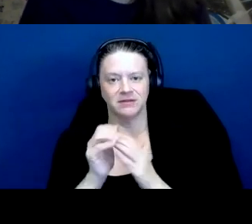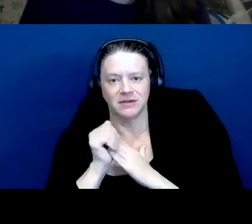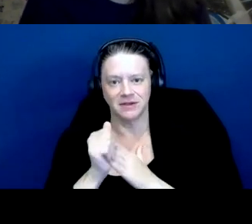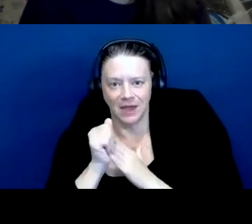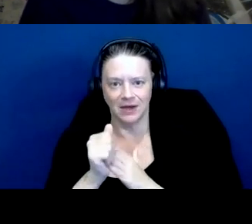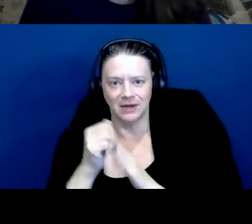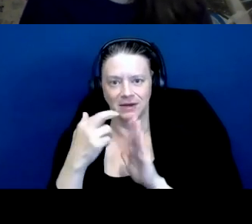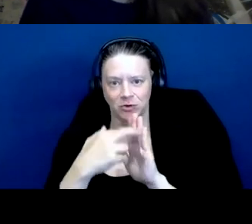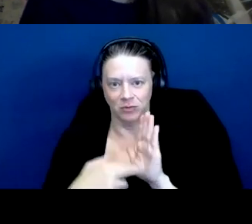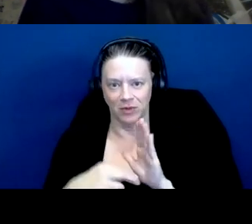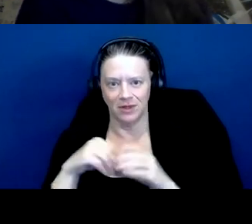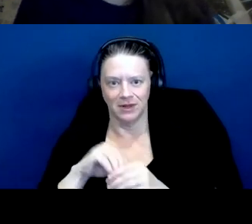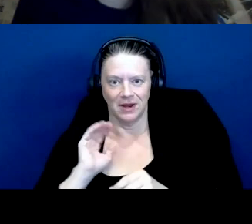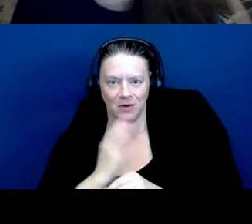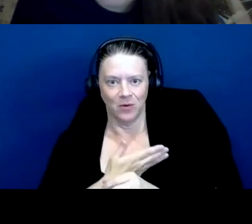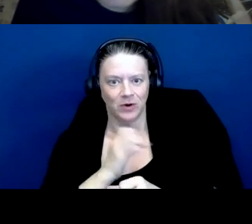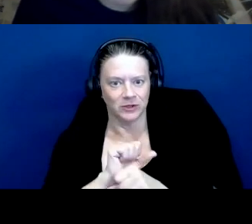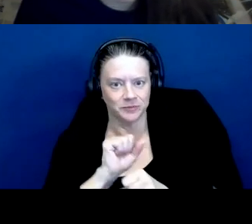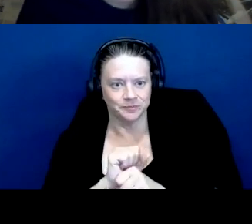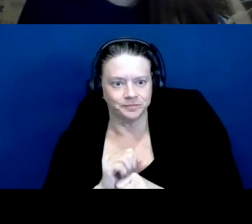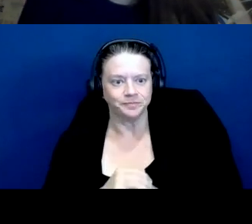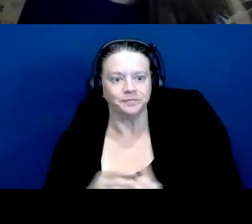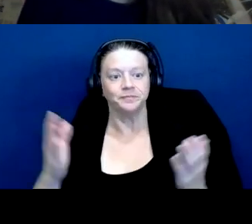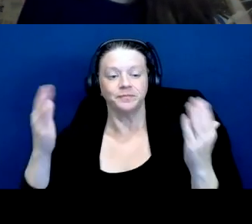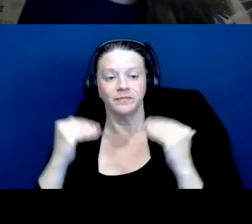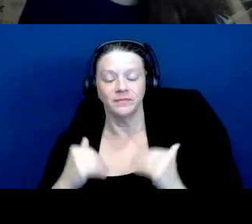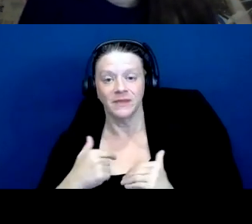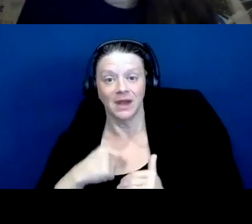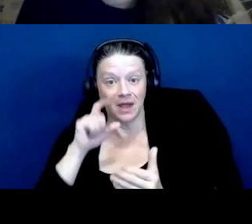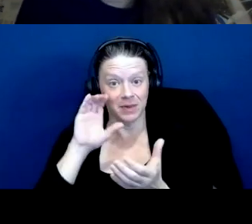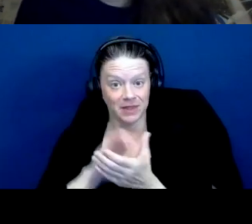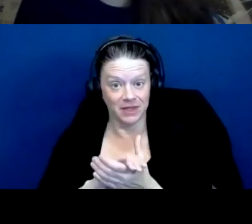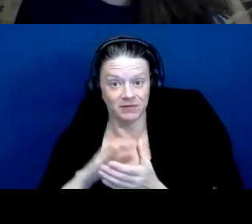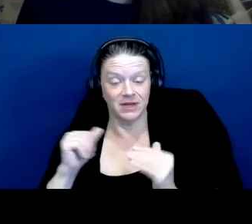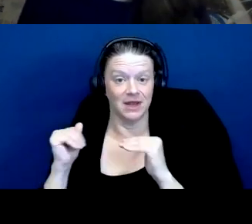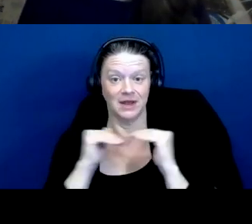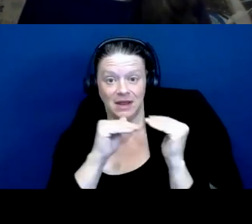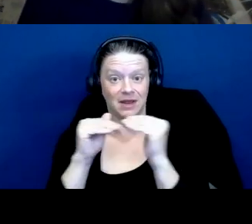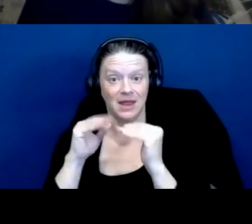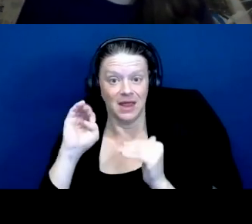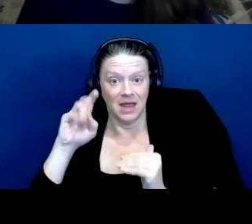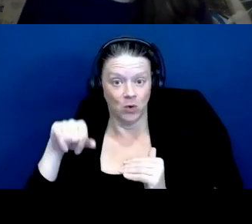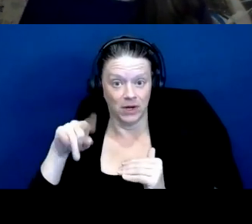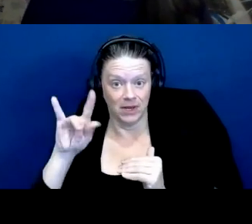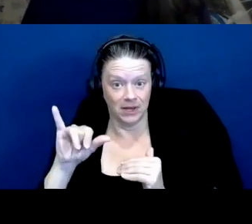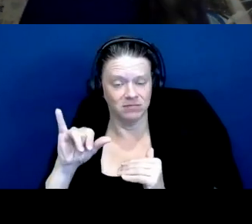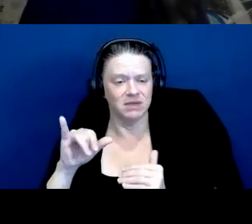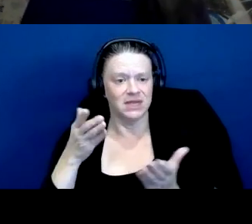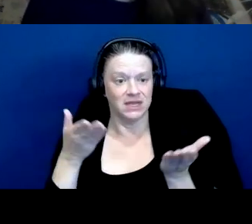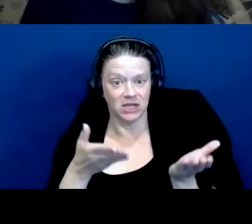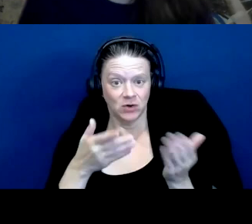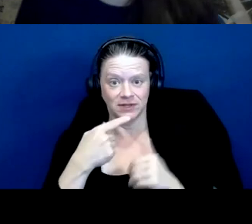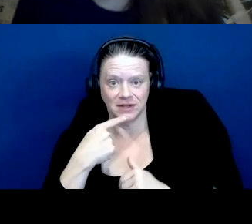do. I believe in equity. And here it says racial equity, but I also believe in